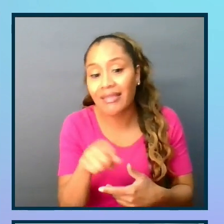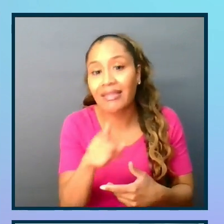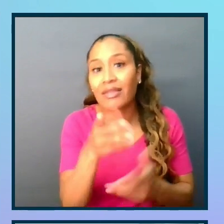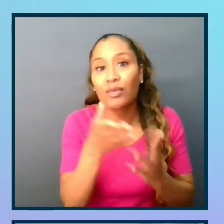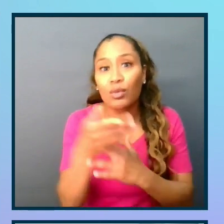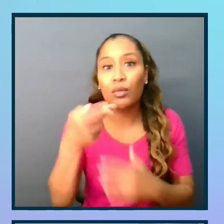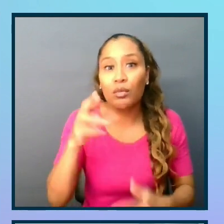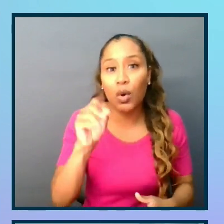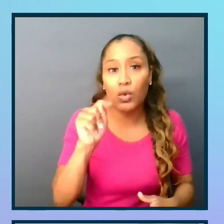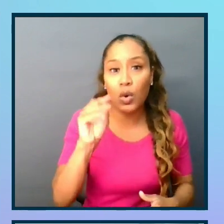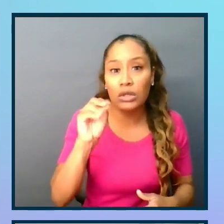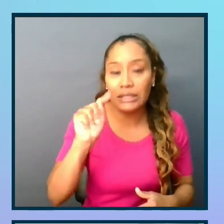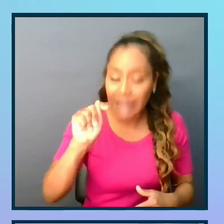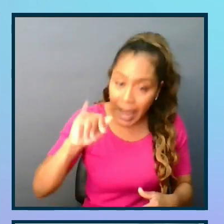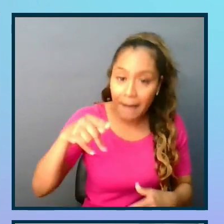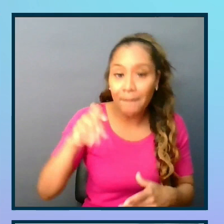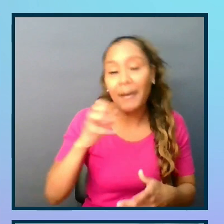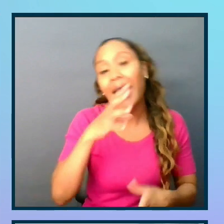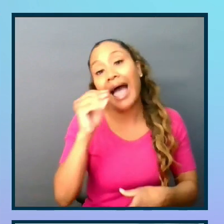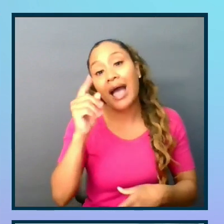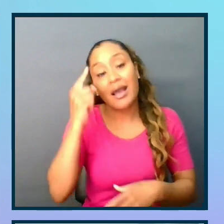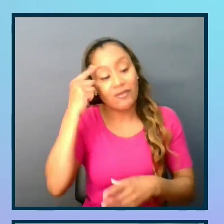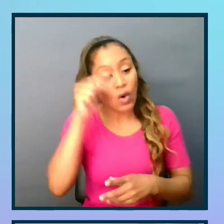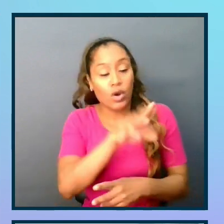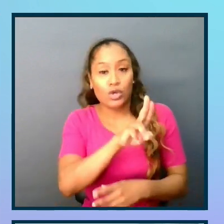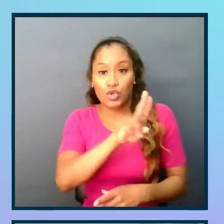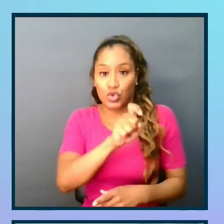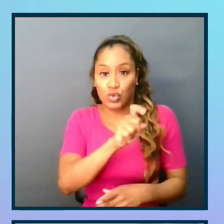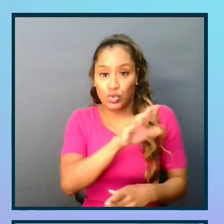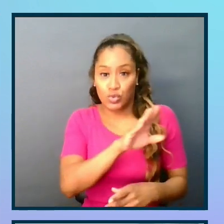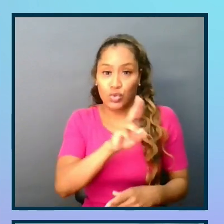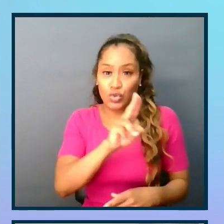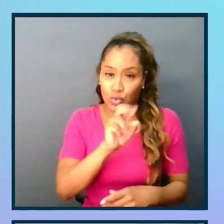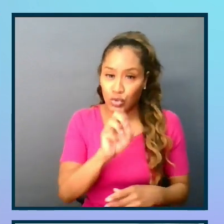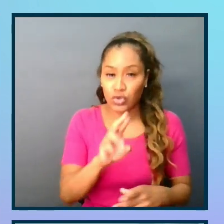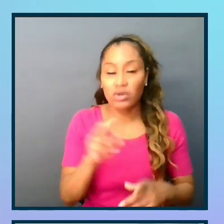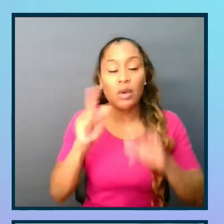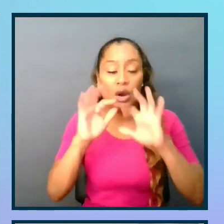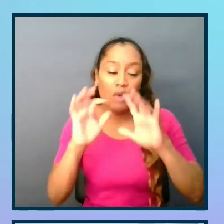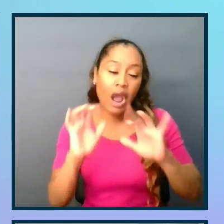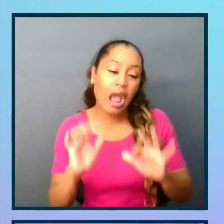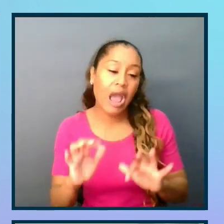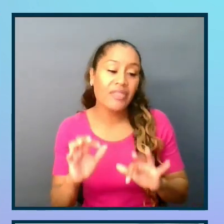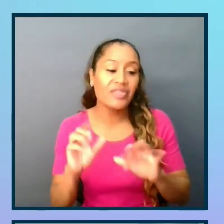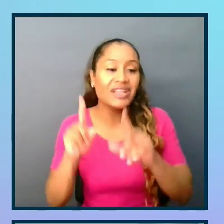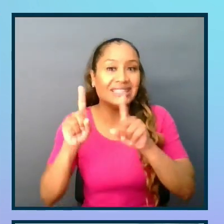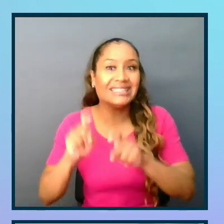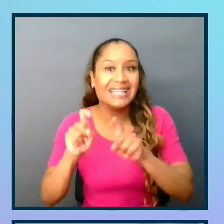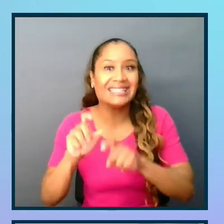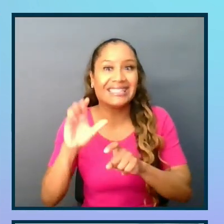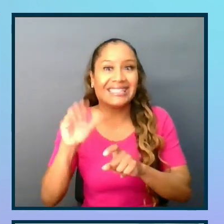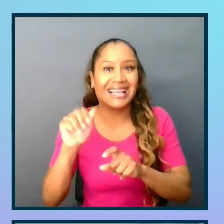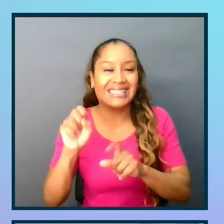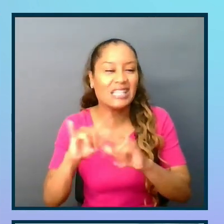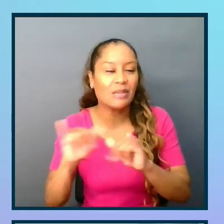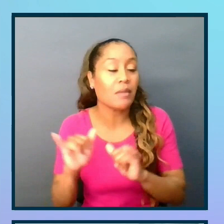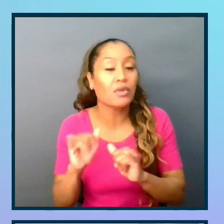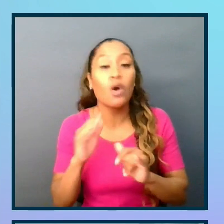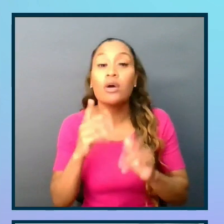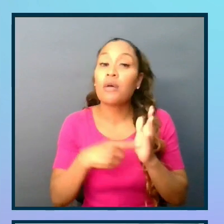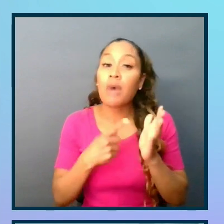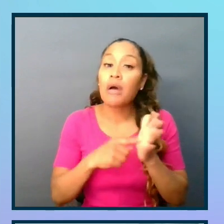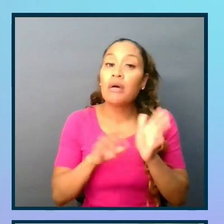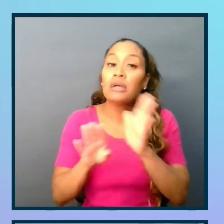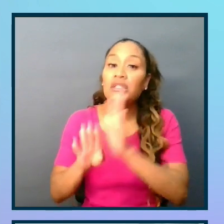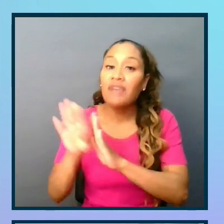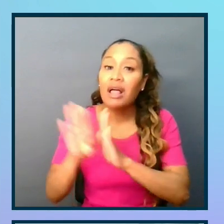prototype and respectively for the user. And so they would write a lot of their test cases at the same time. And sometimes even the development and design would